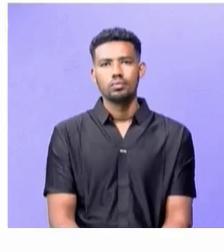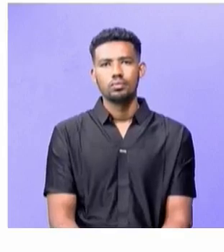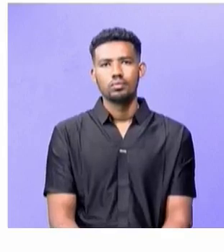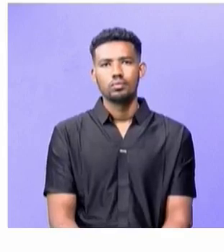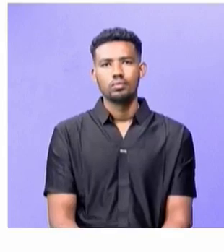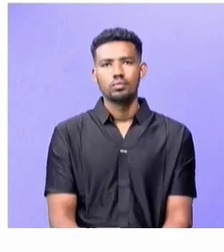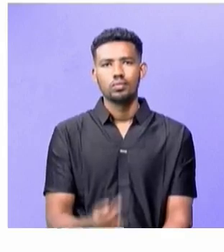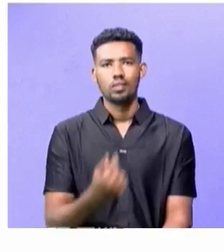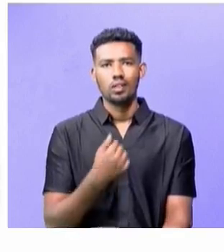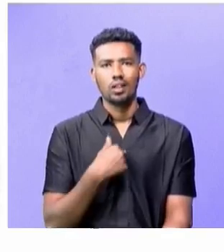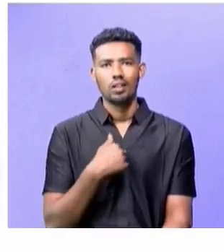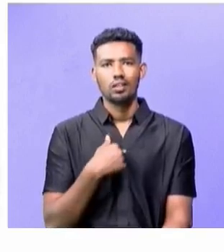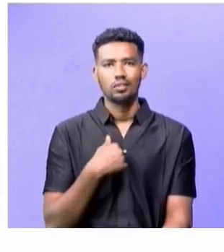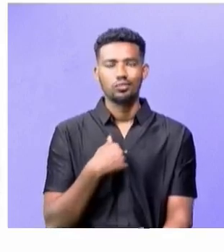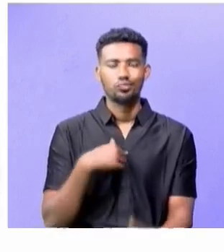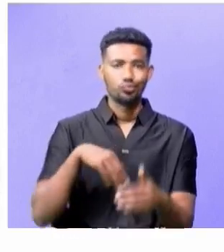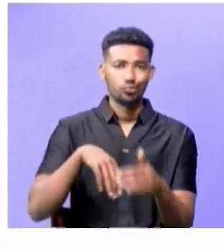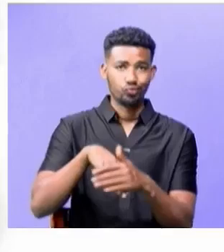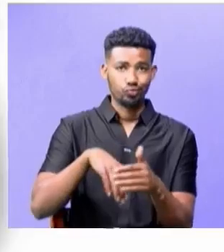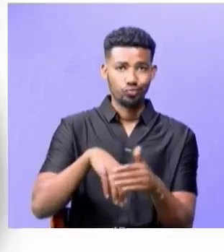football match.